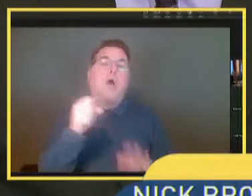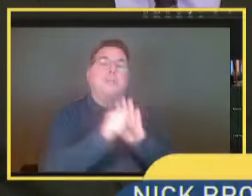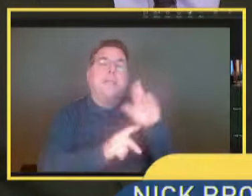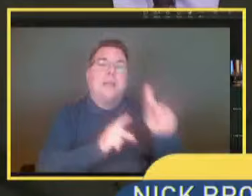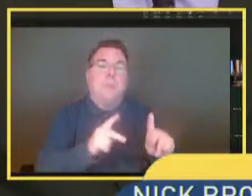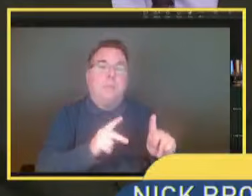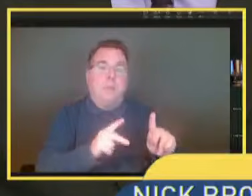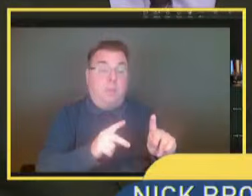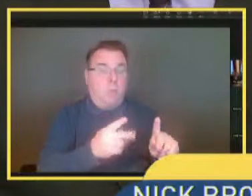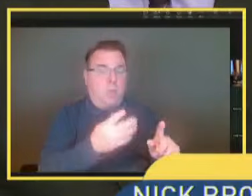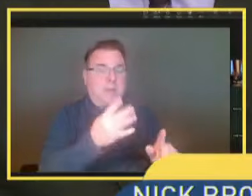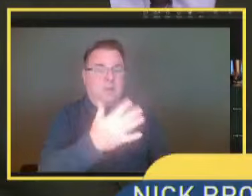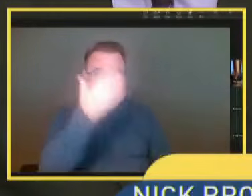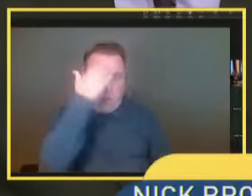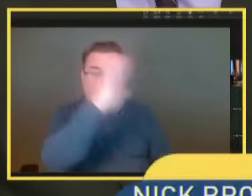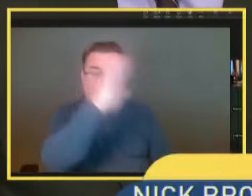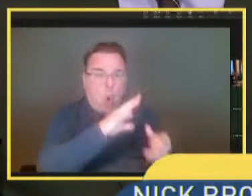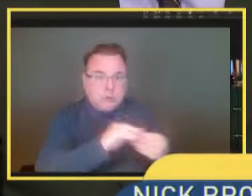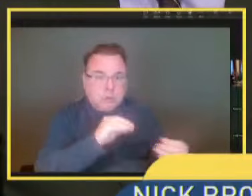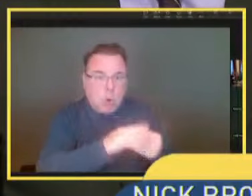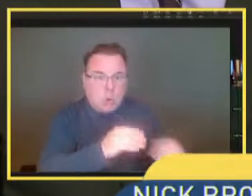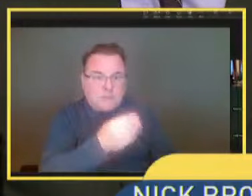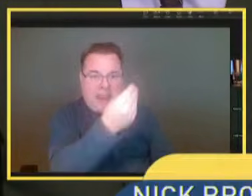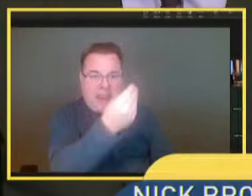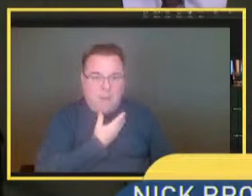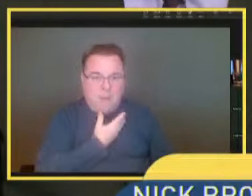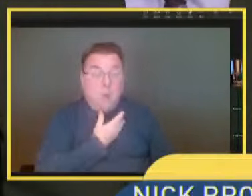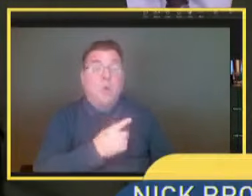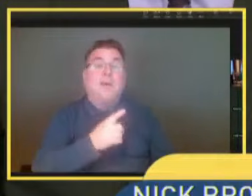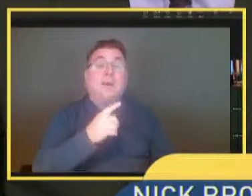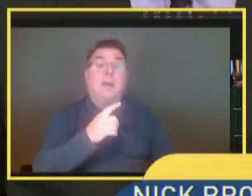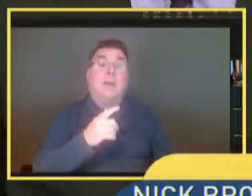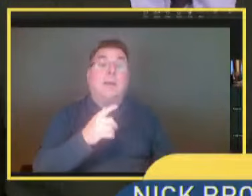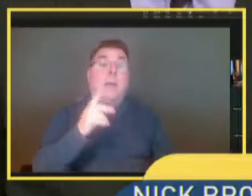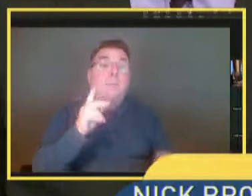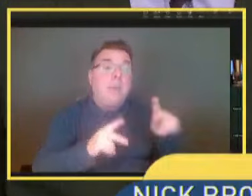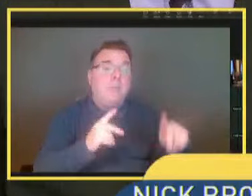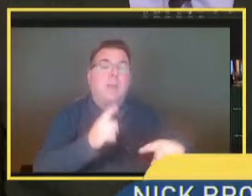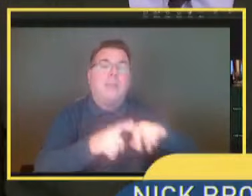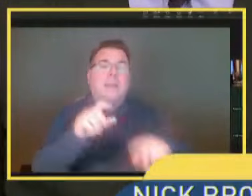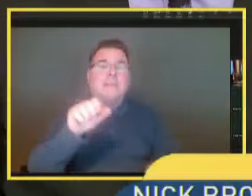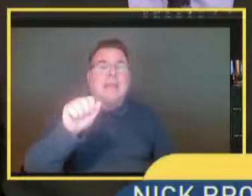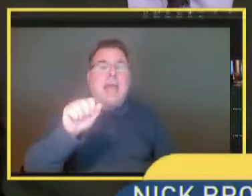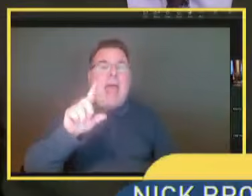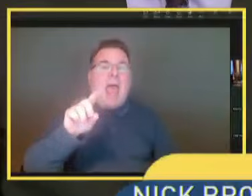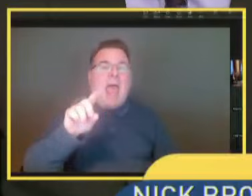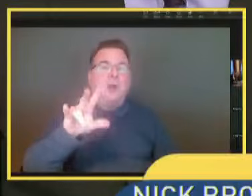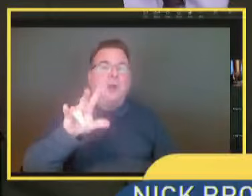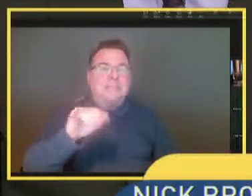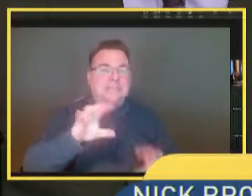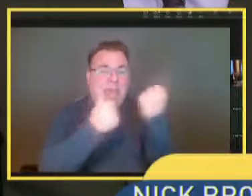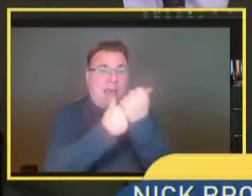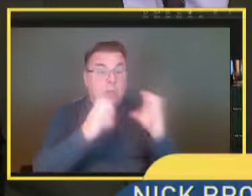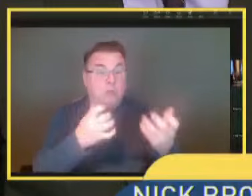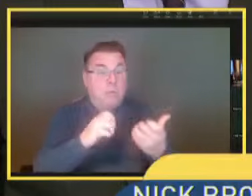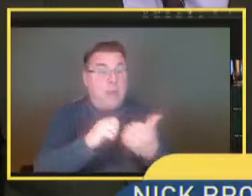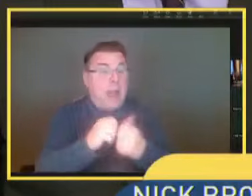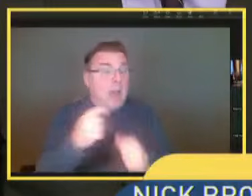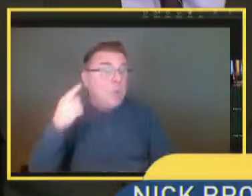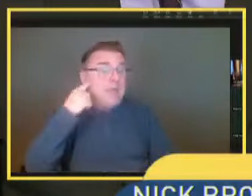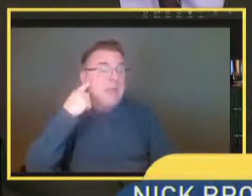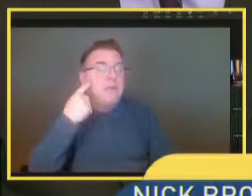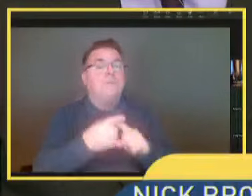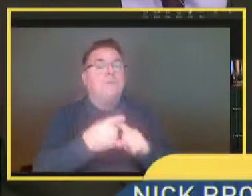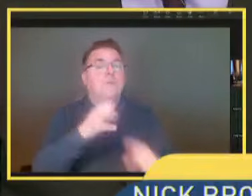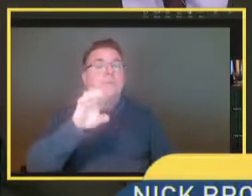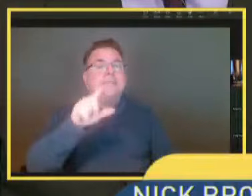partnership and coordination with both advocates and individuals alike. And we get that information through our Civil Rights Division. We get that